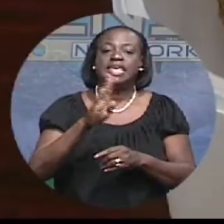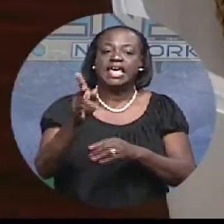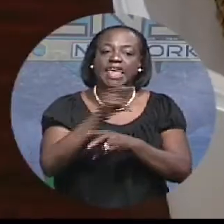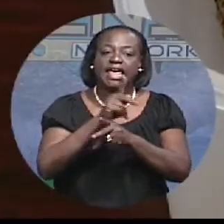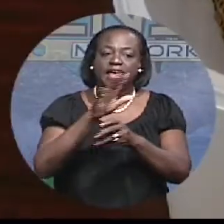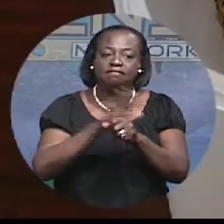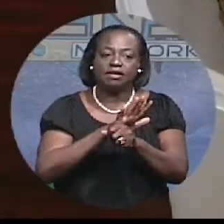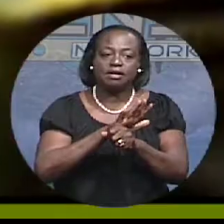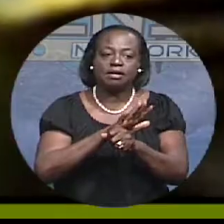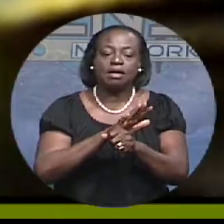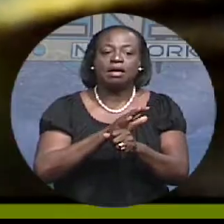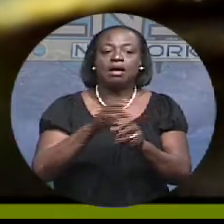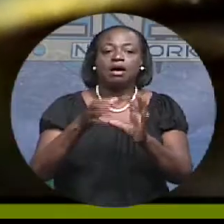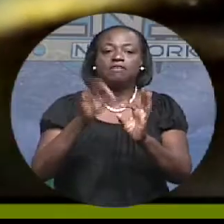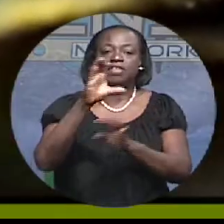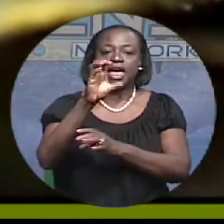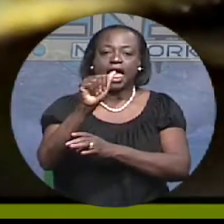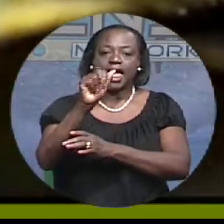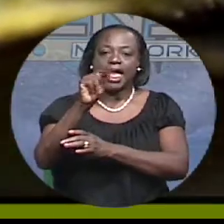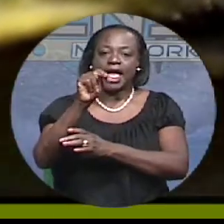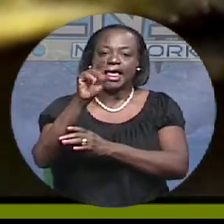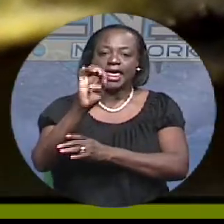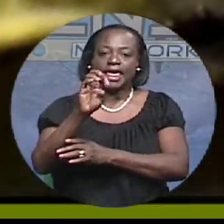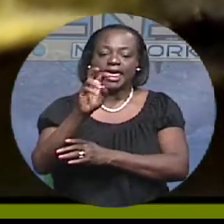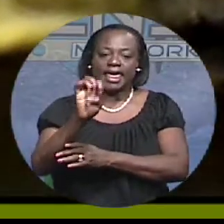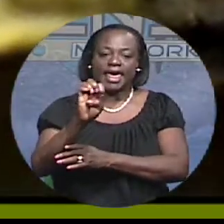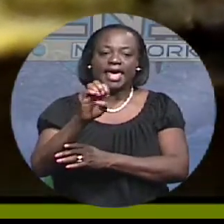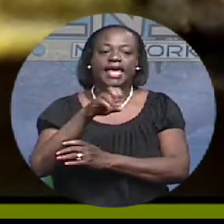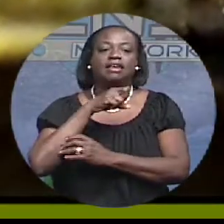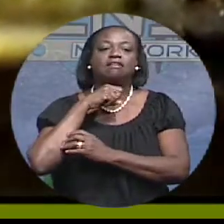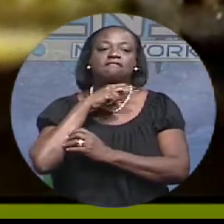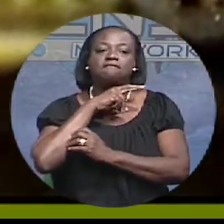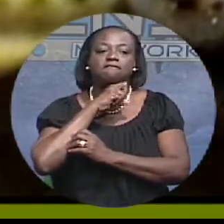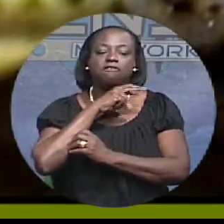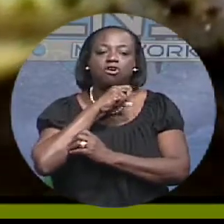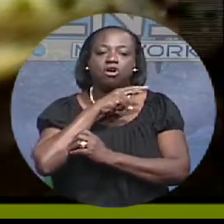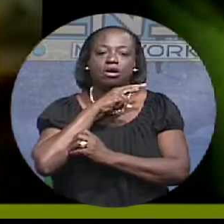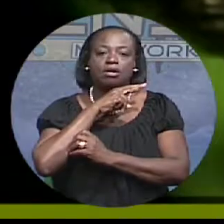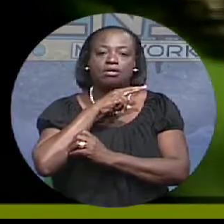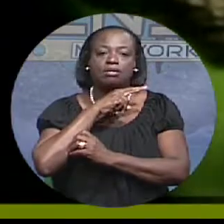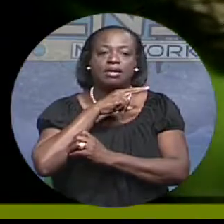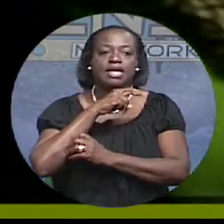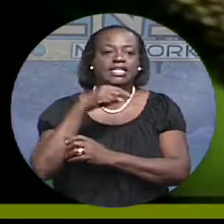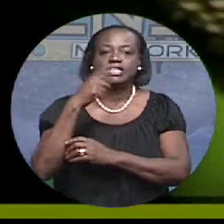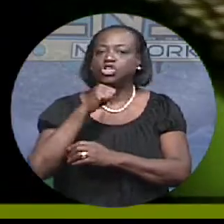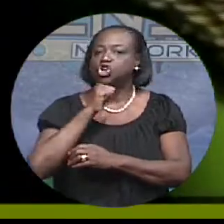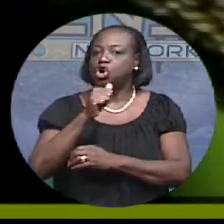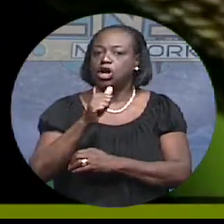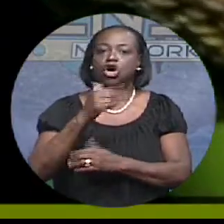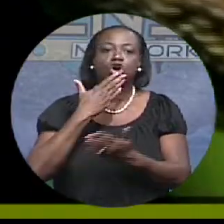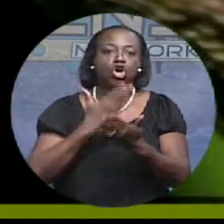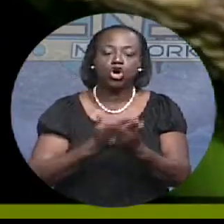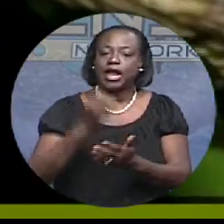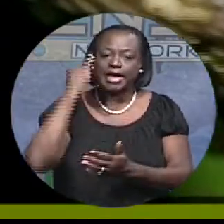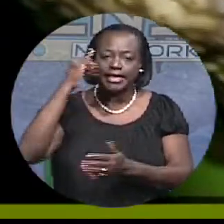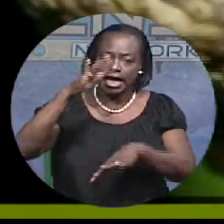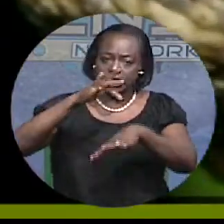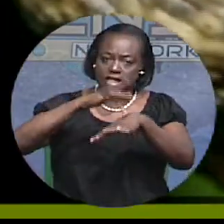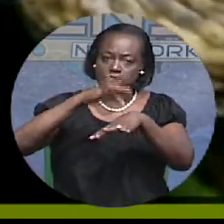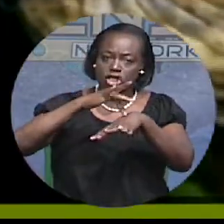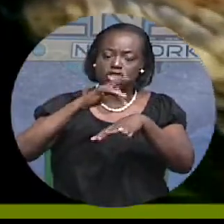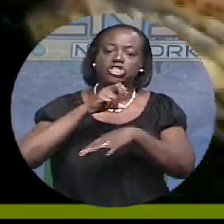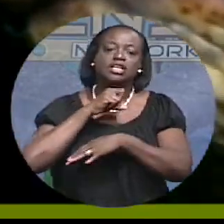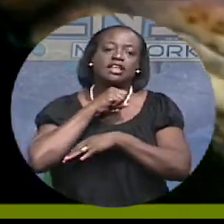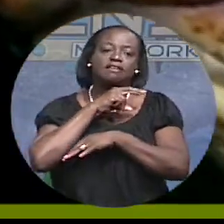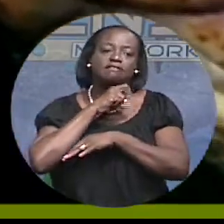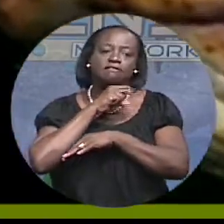around homes. Environment Minister Kendra Dorsett advised residents that it's not a good idea for anyone to touch the species of toad, which can